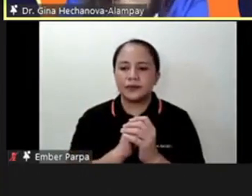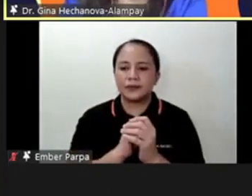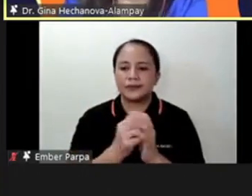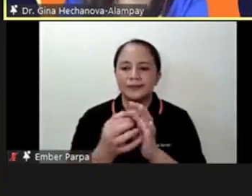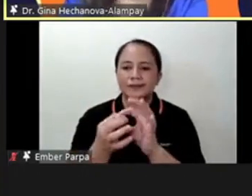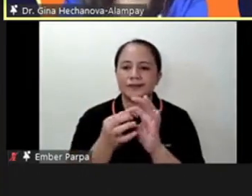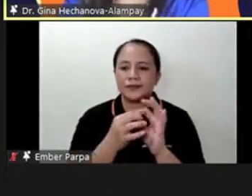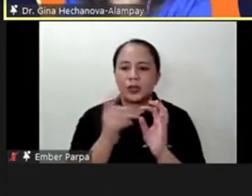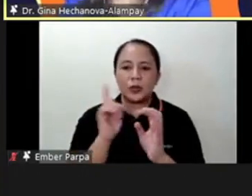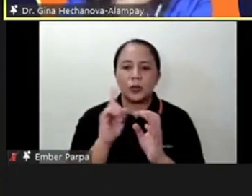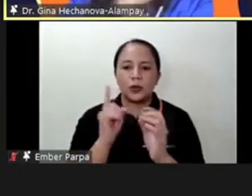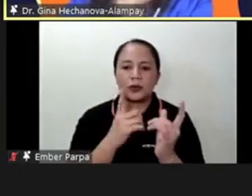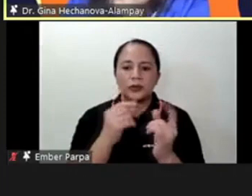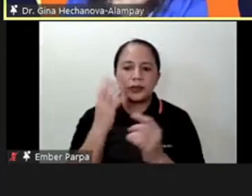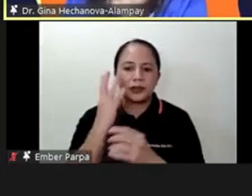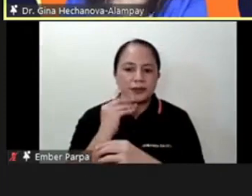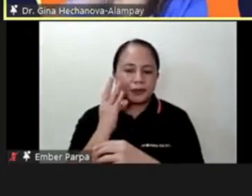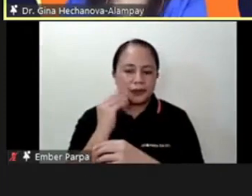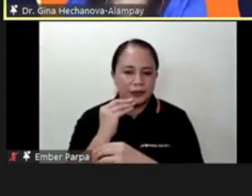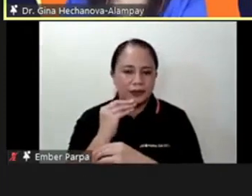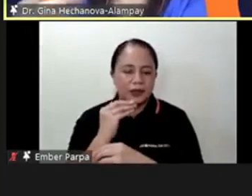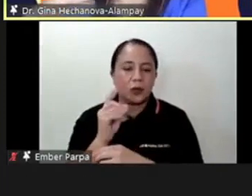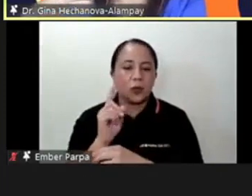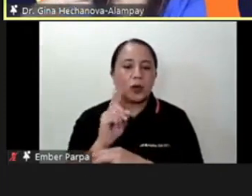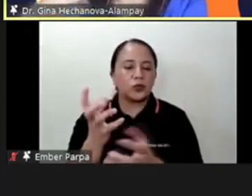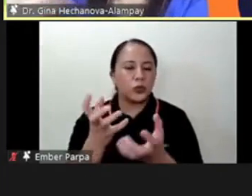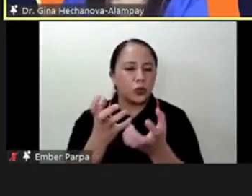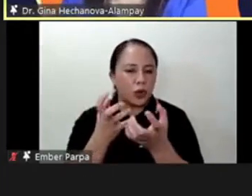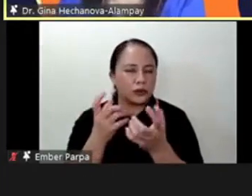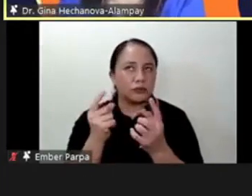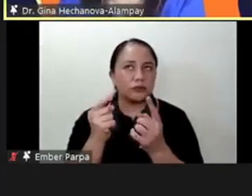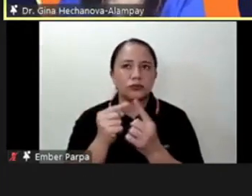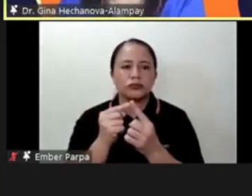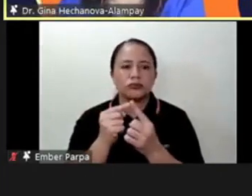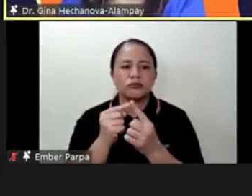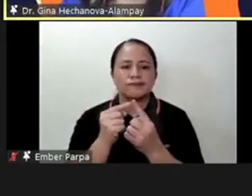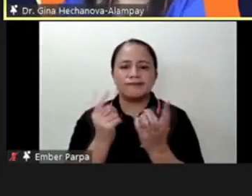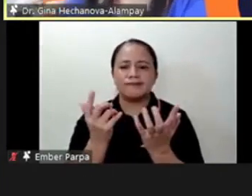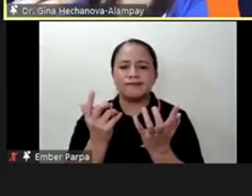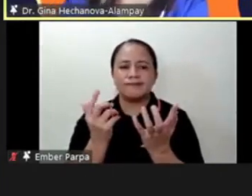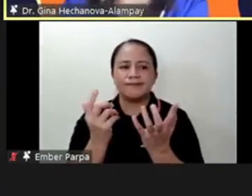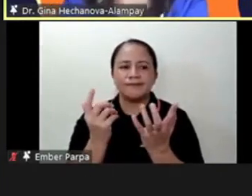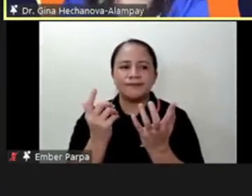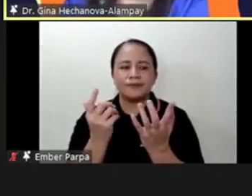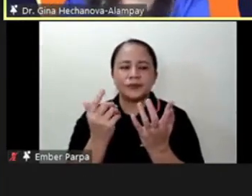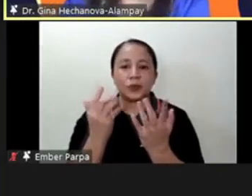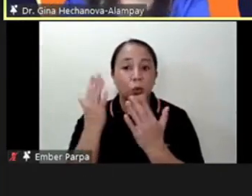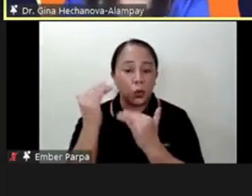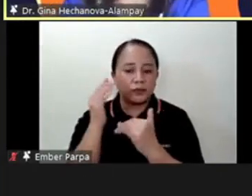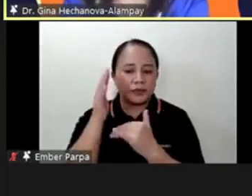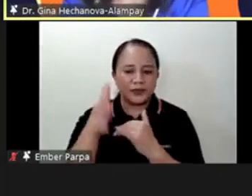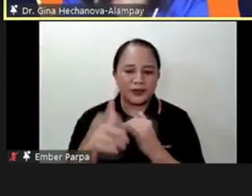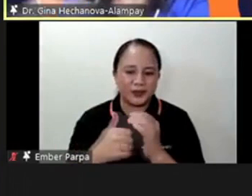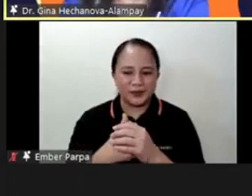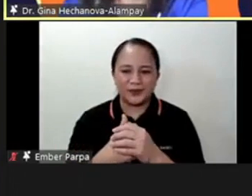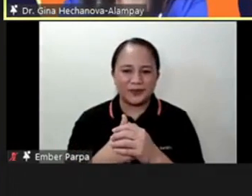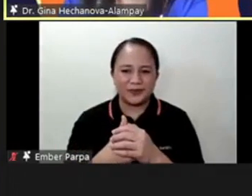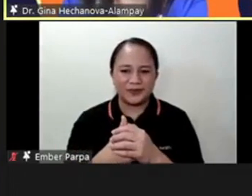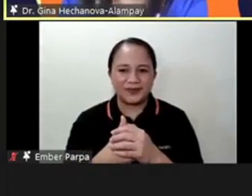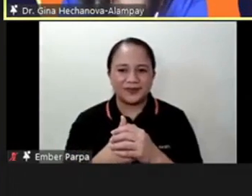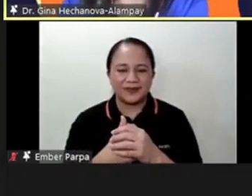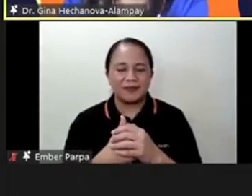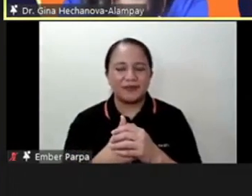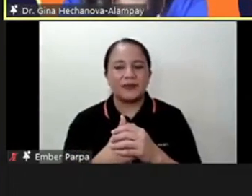of what we've experienced and what we want to hope for in the future.